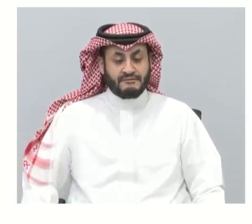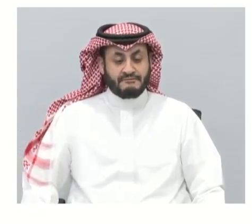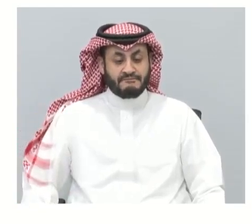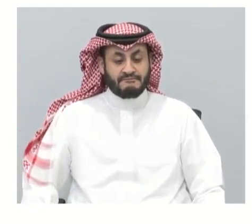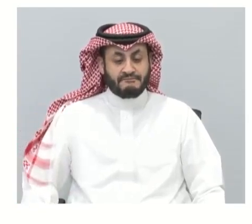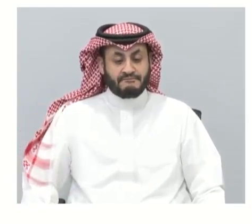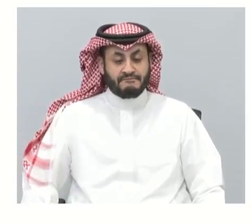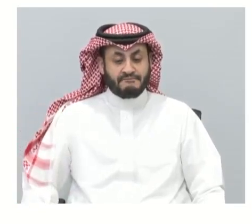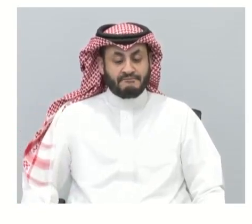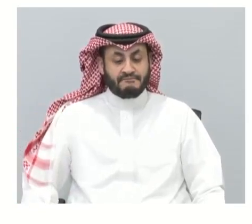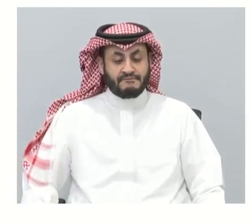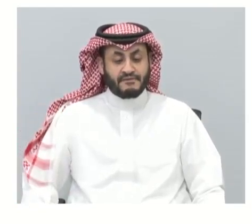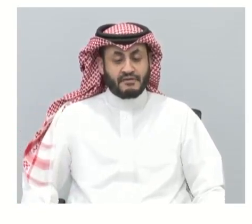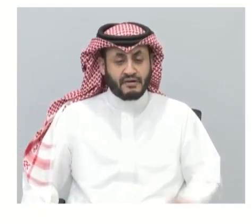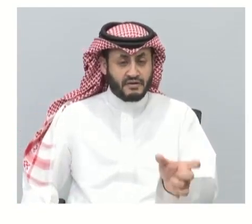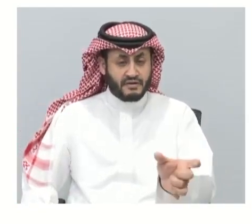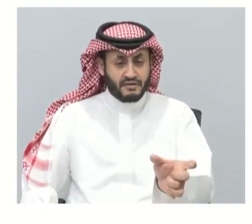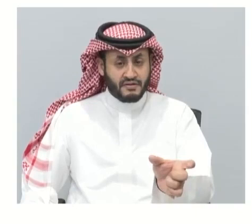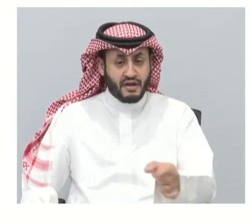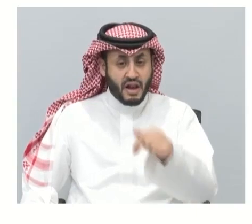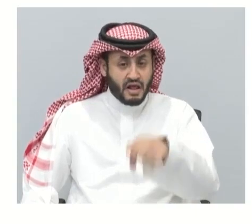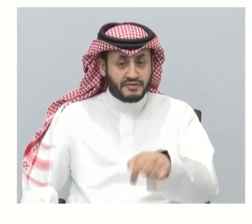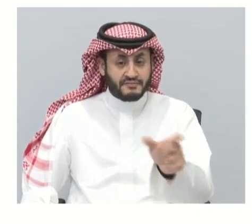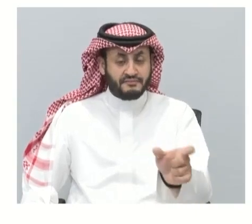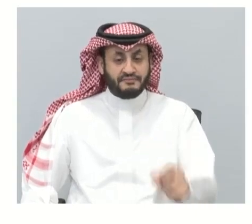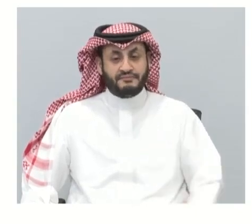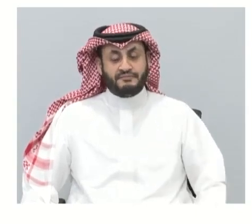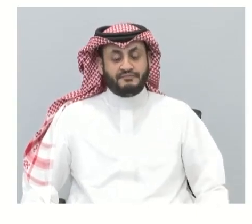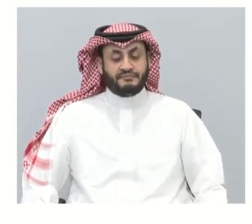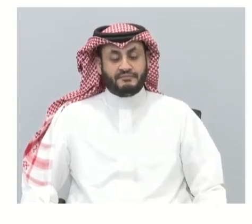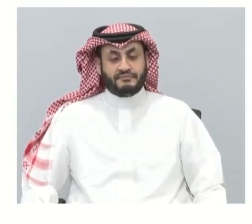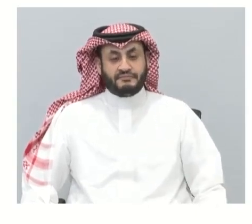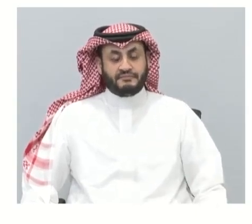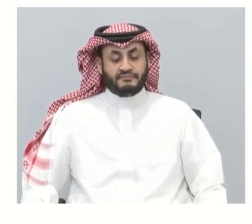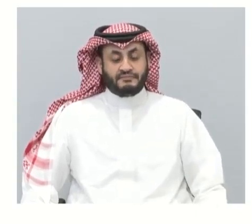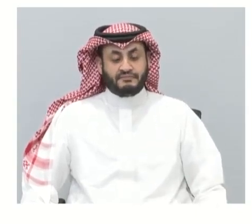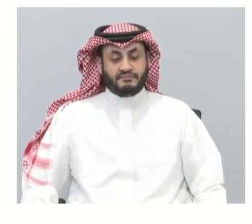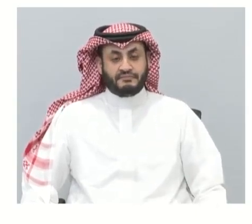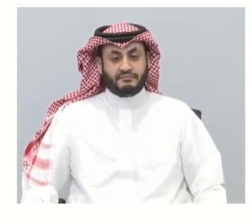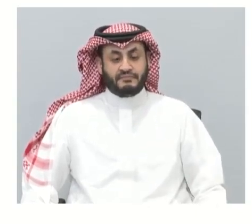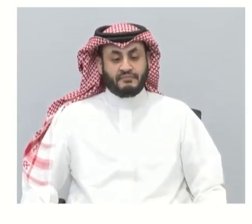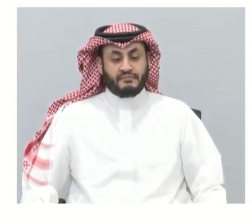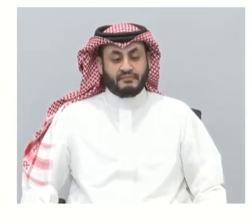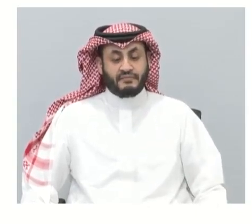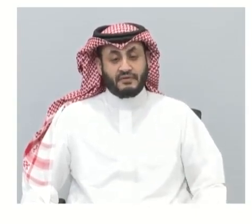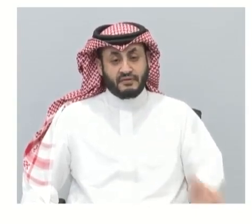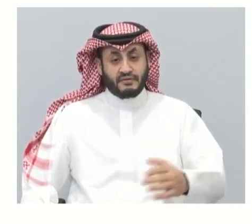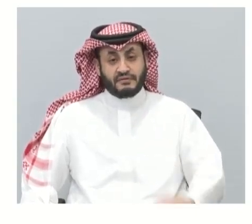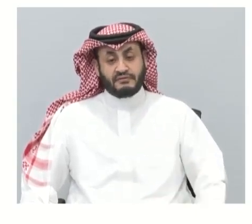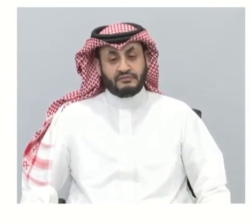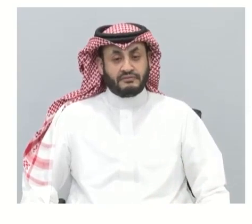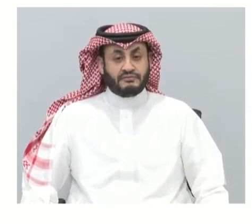health is an integral part of the overall health. Essential, important.